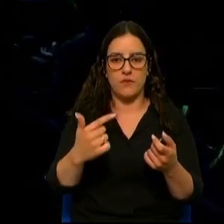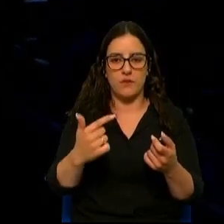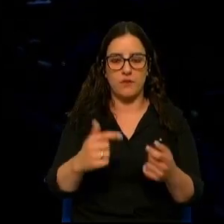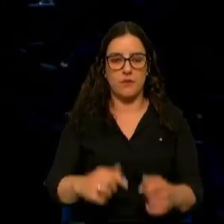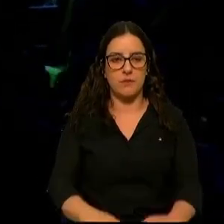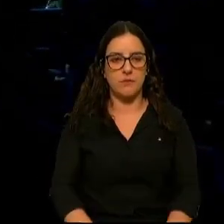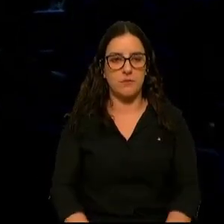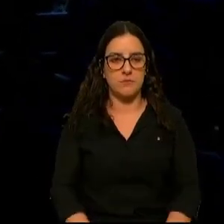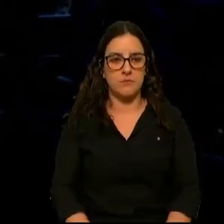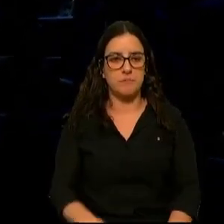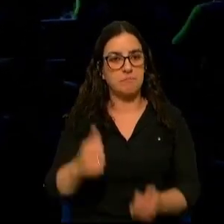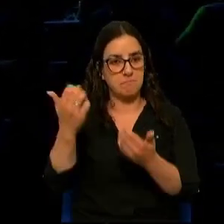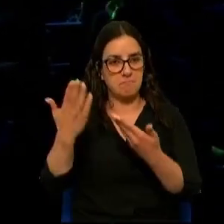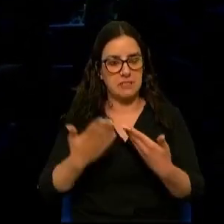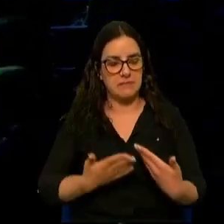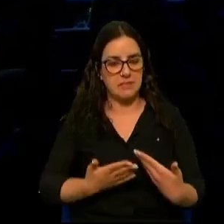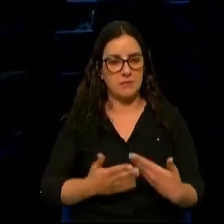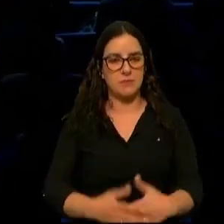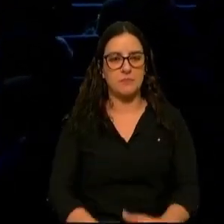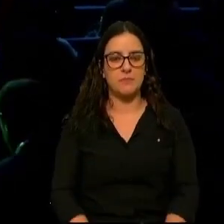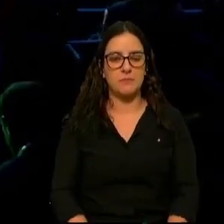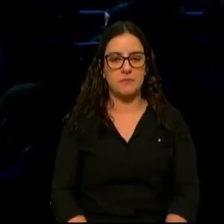thank you